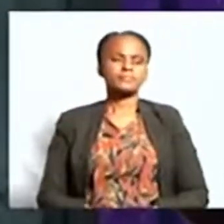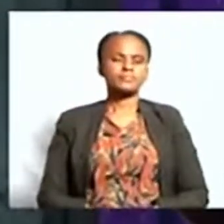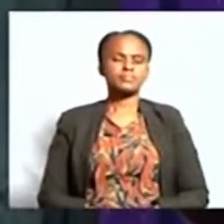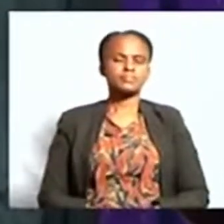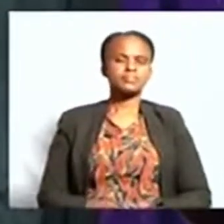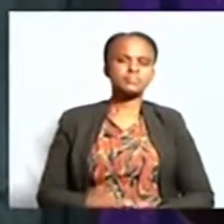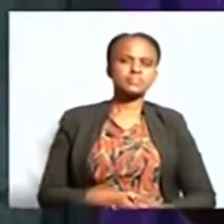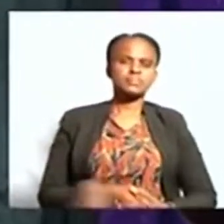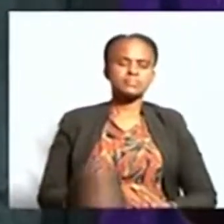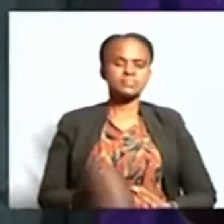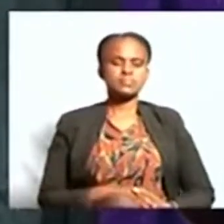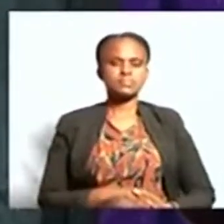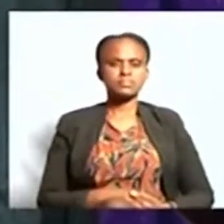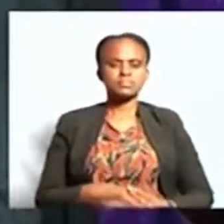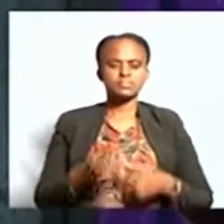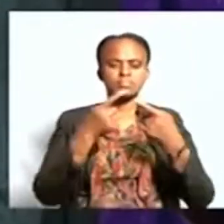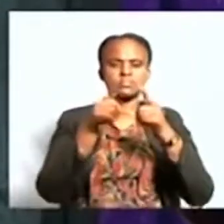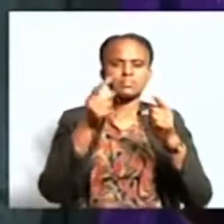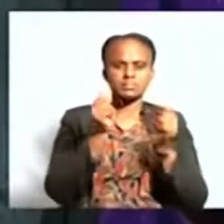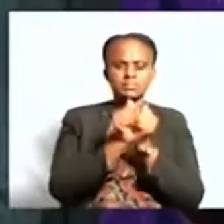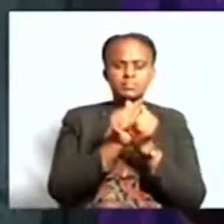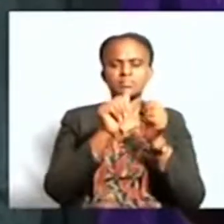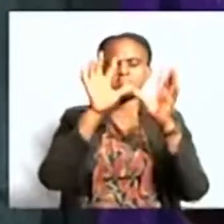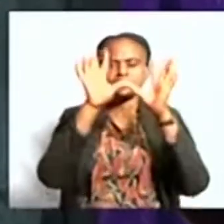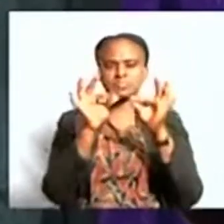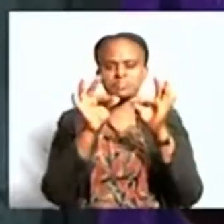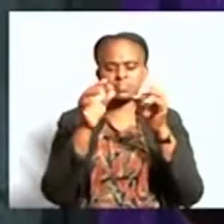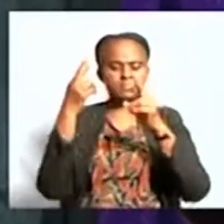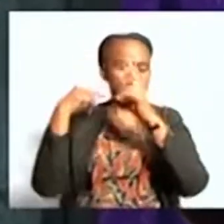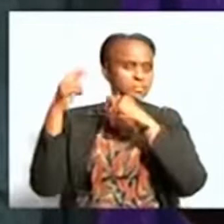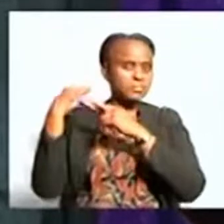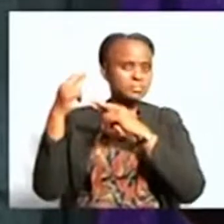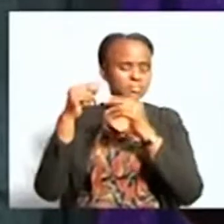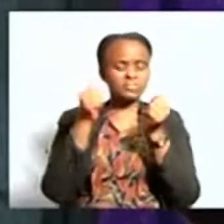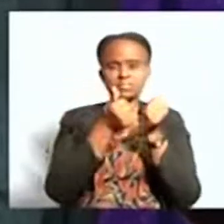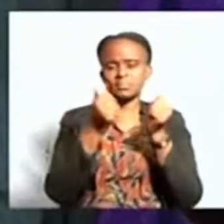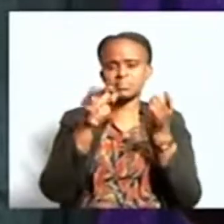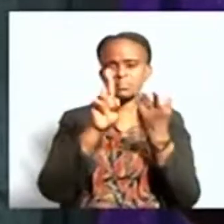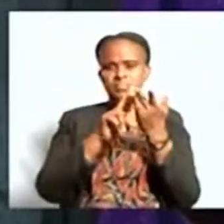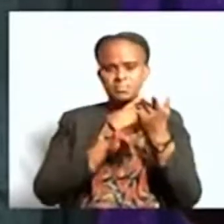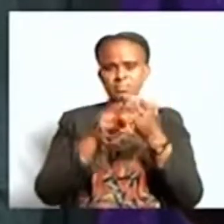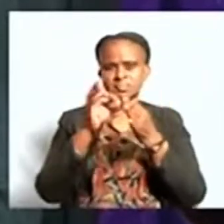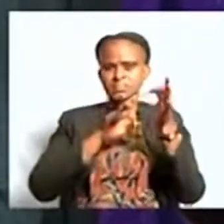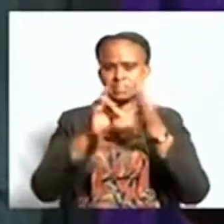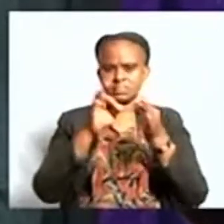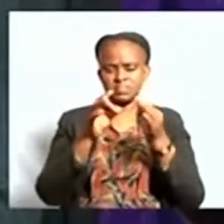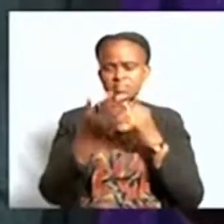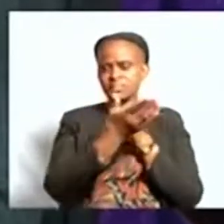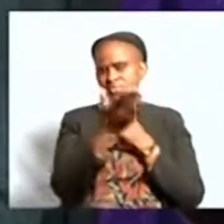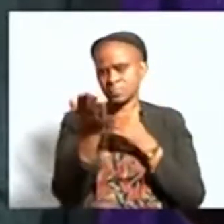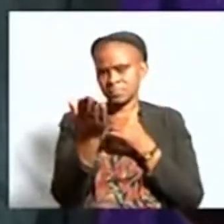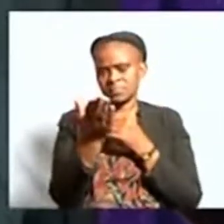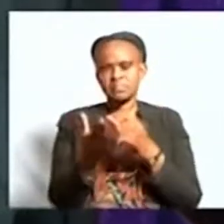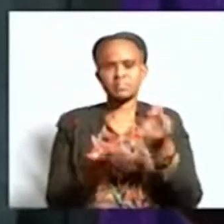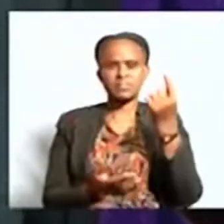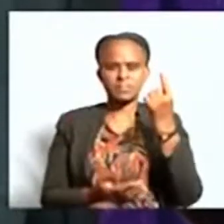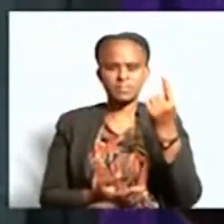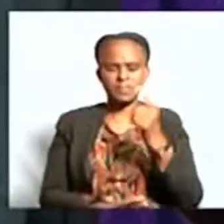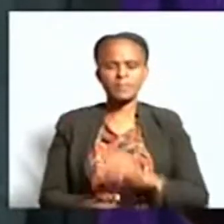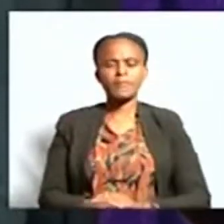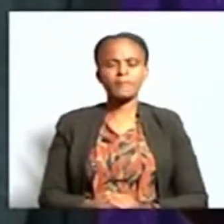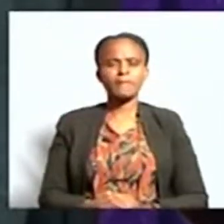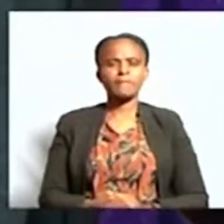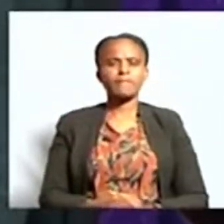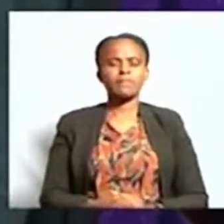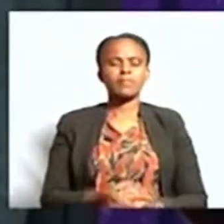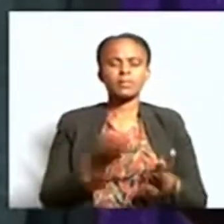Contrary to the Act, a review of the accounting and other records revealed the following. 1. Failure